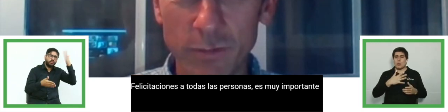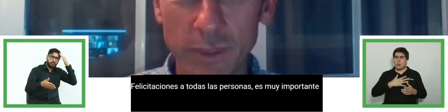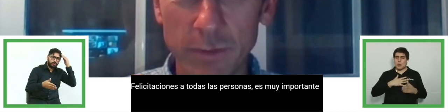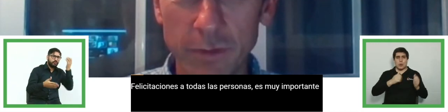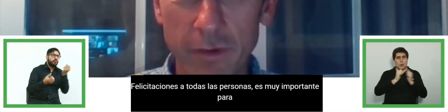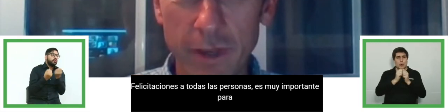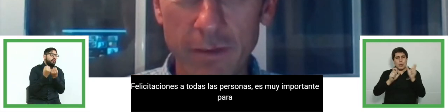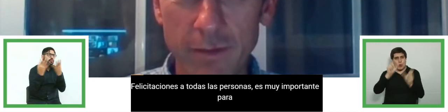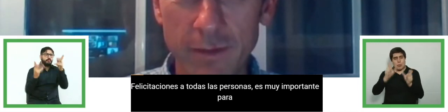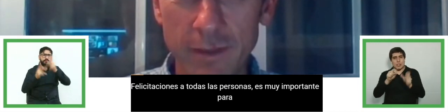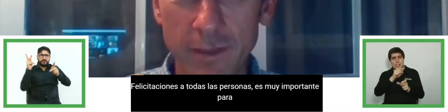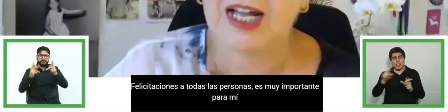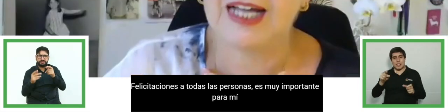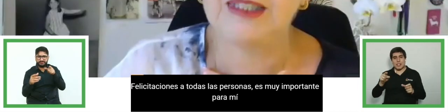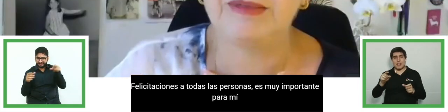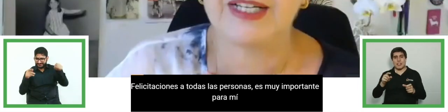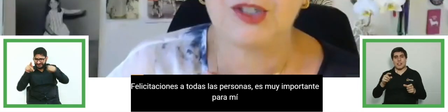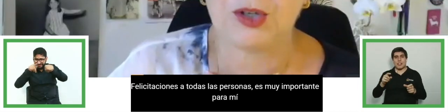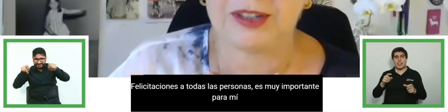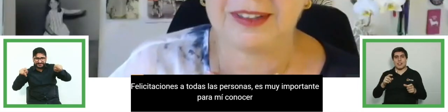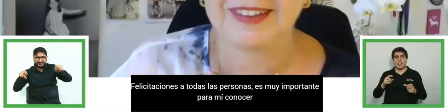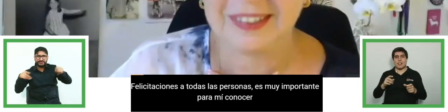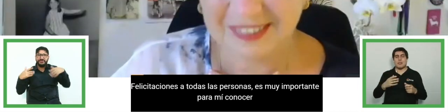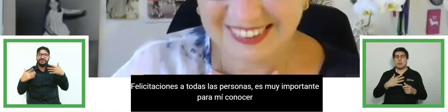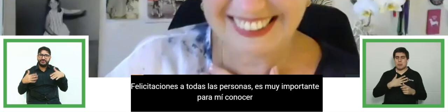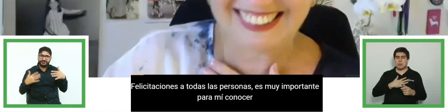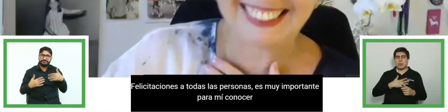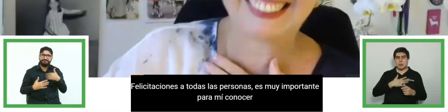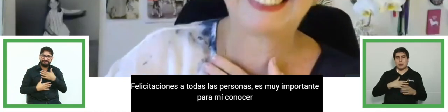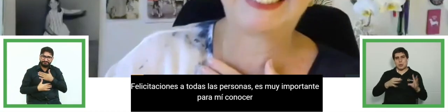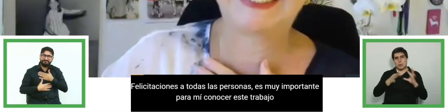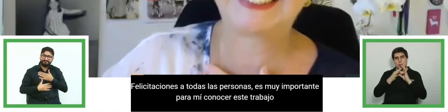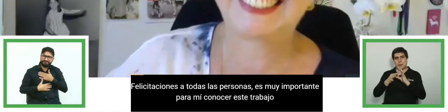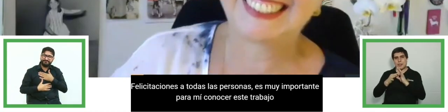really admiration for. Thank you very much.